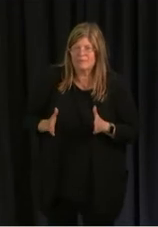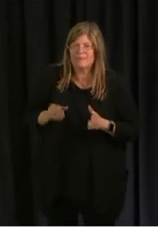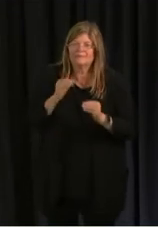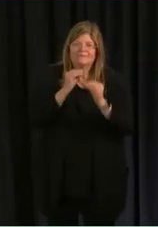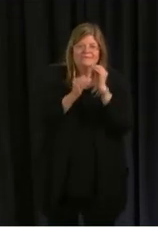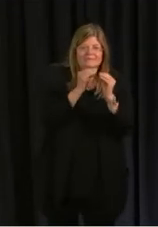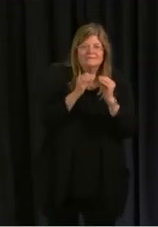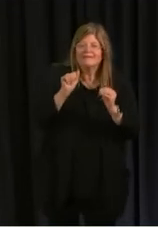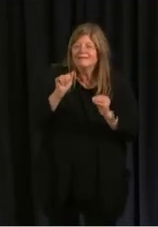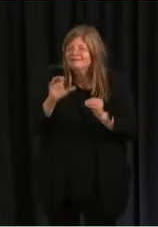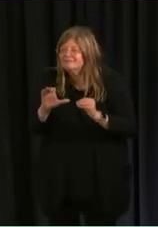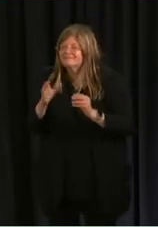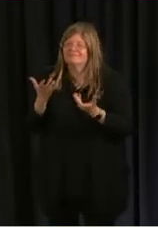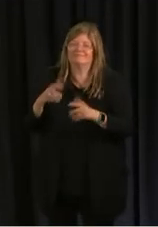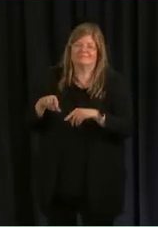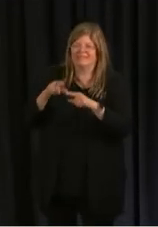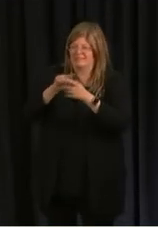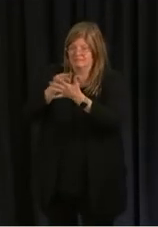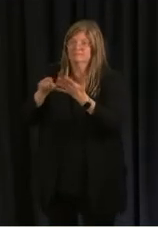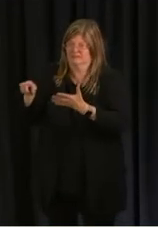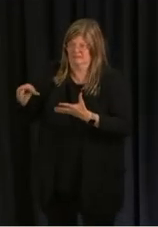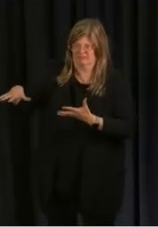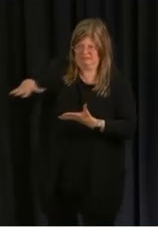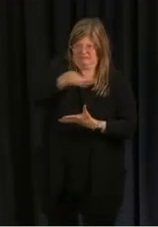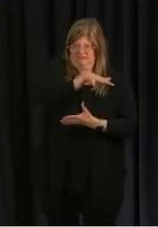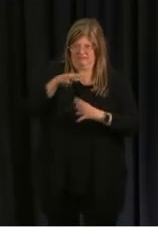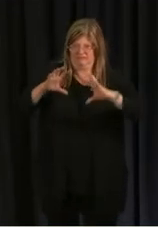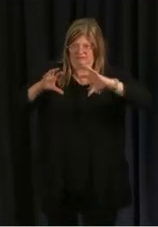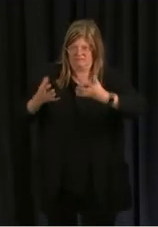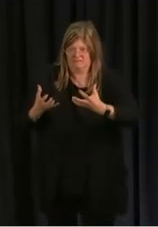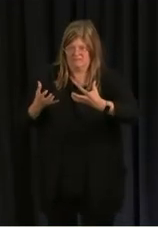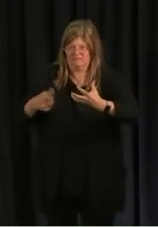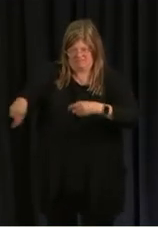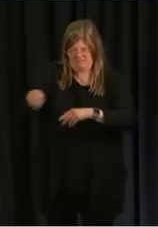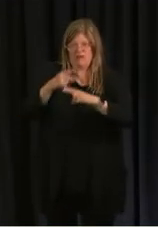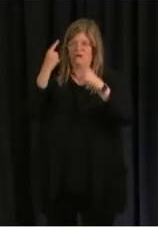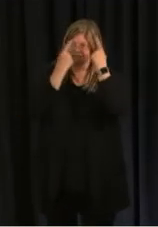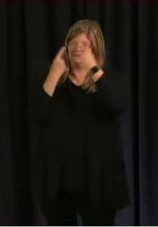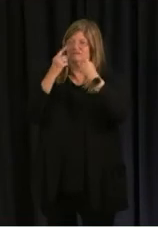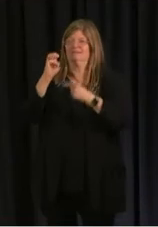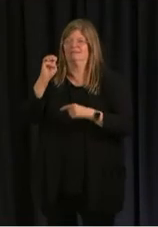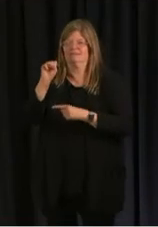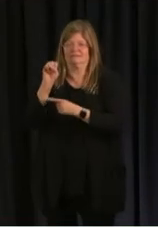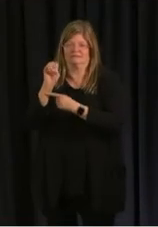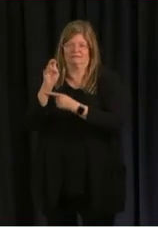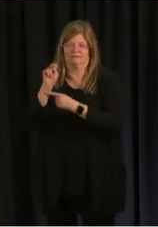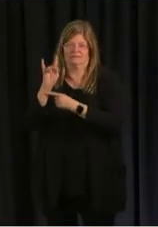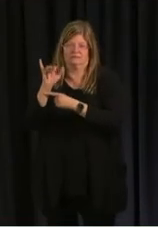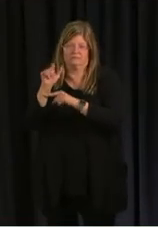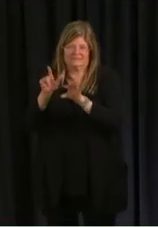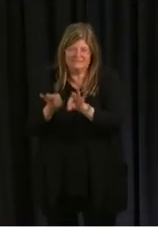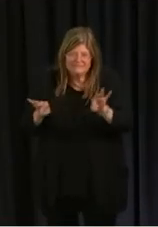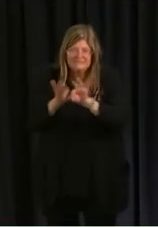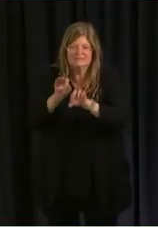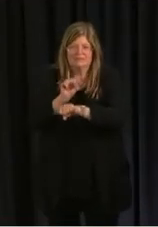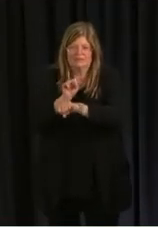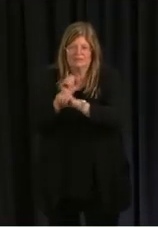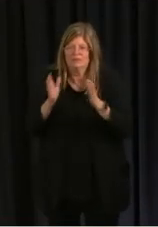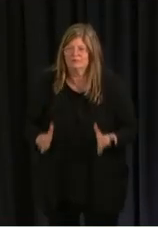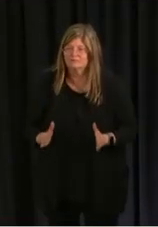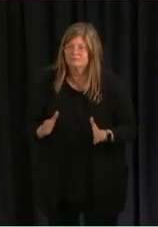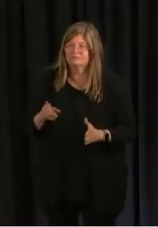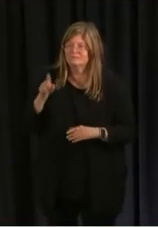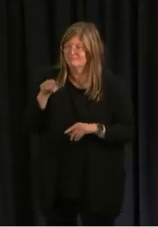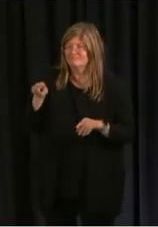environmental services. All of those individuals who are working in person. Additionally, you have those who are part of the